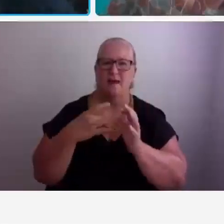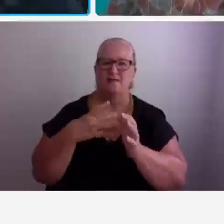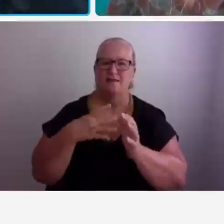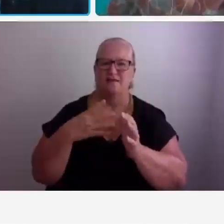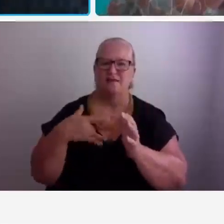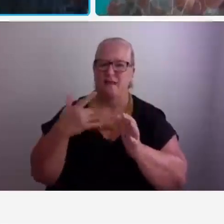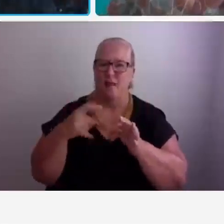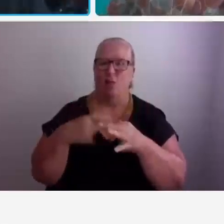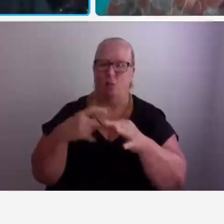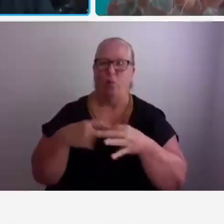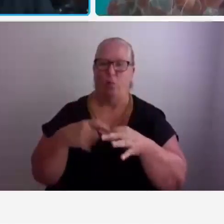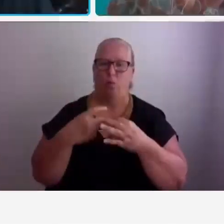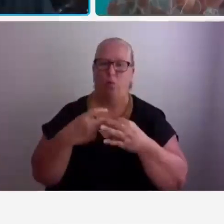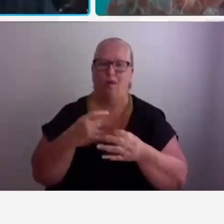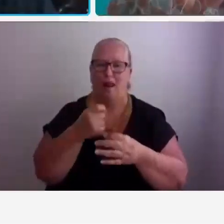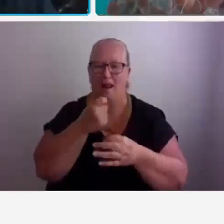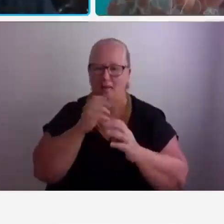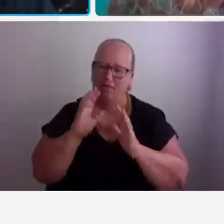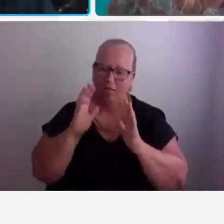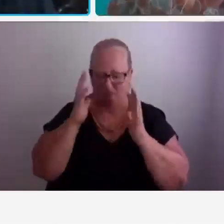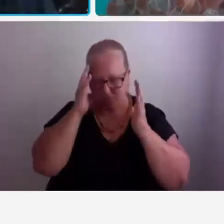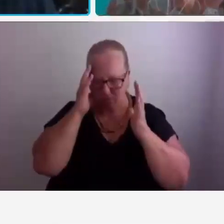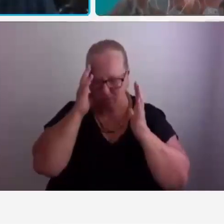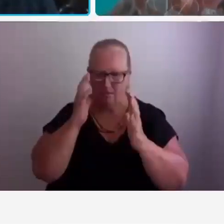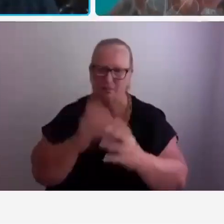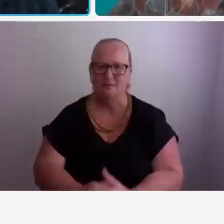the questions. So we're both